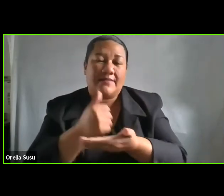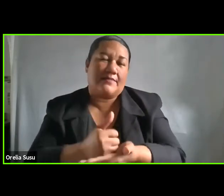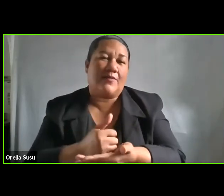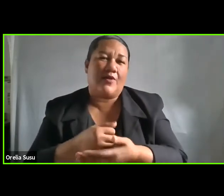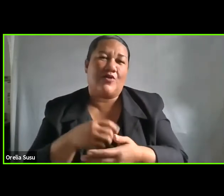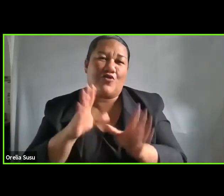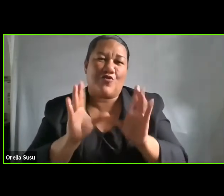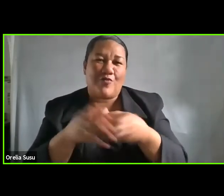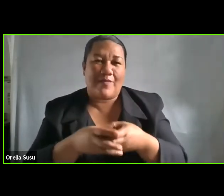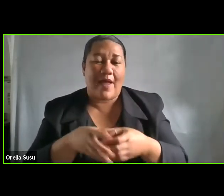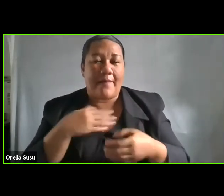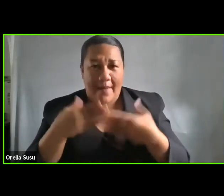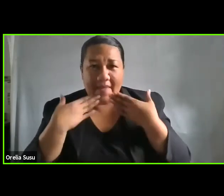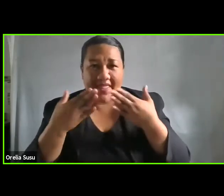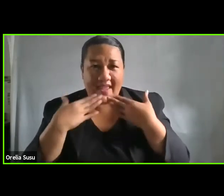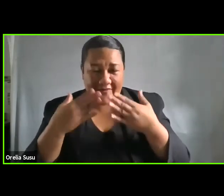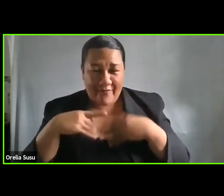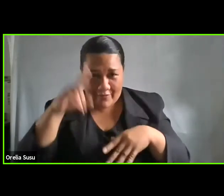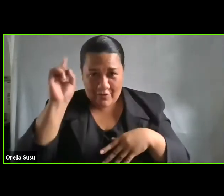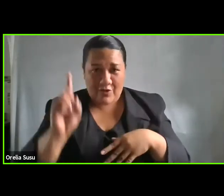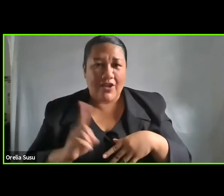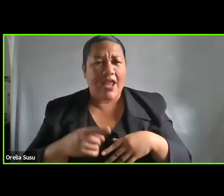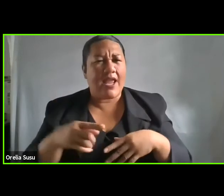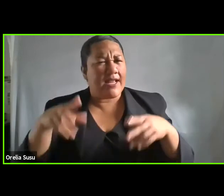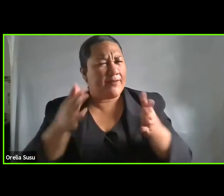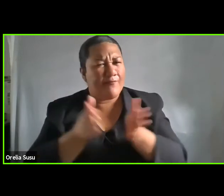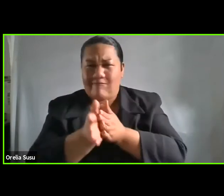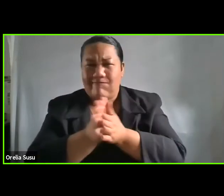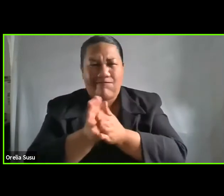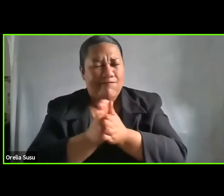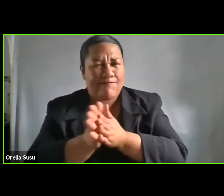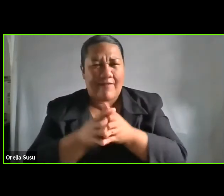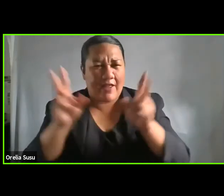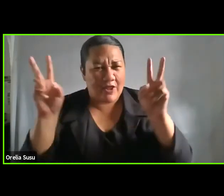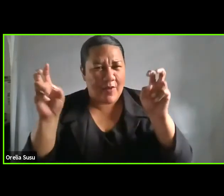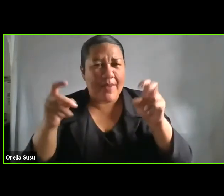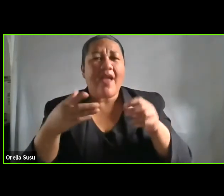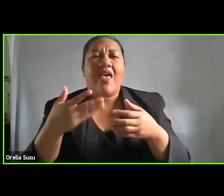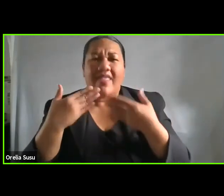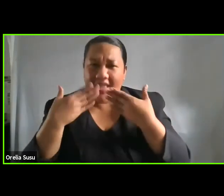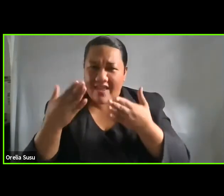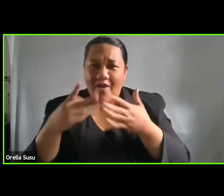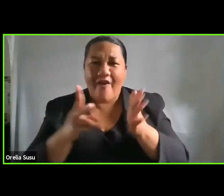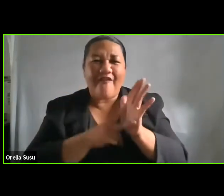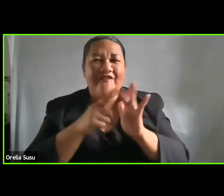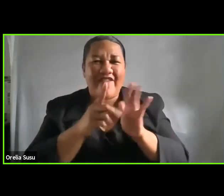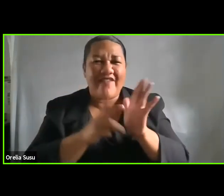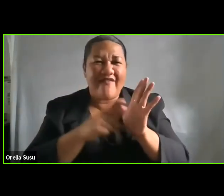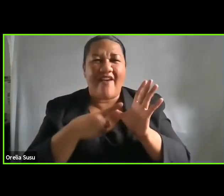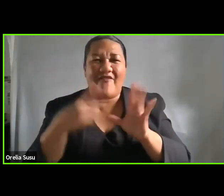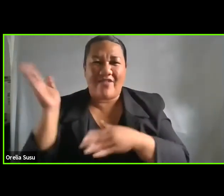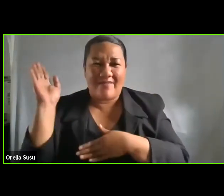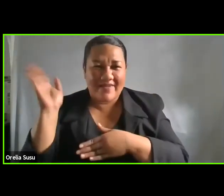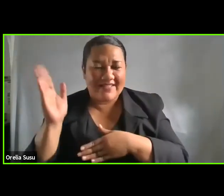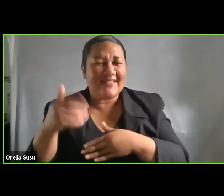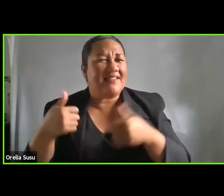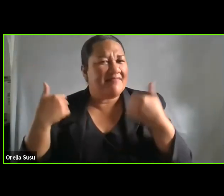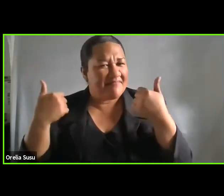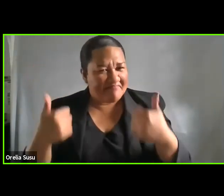for today for a very interesting topic, thank you Viva for the nice presentation, also the weekend organizers.